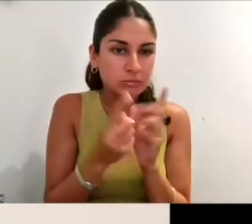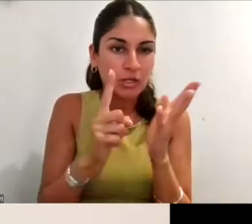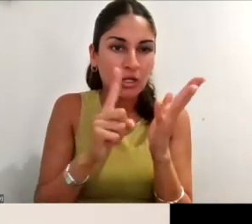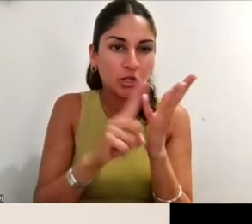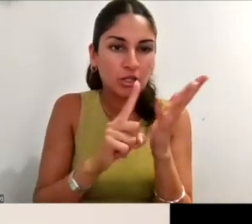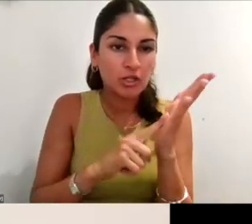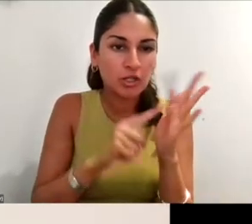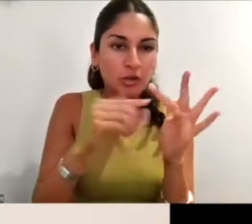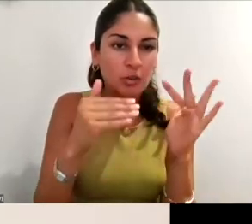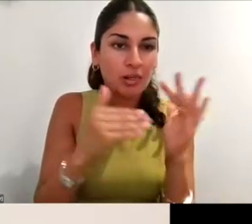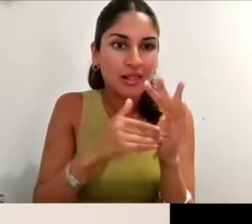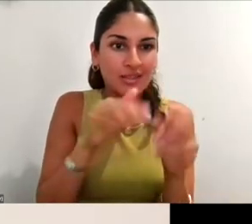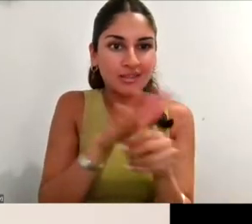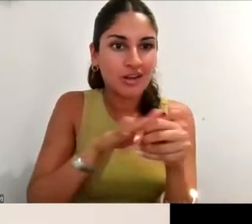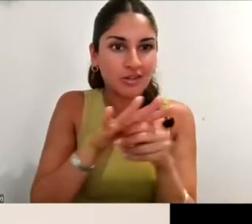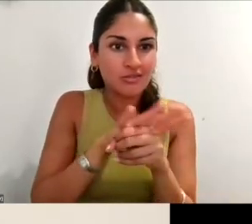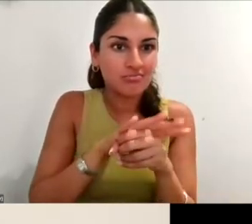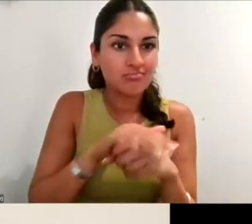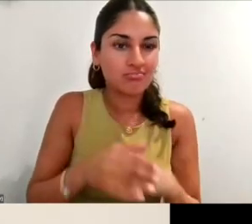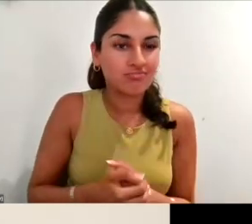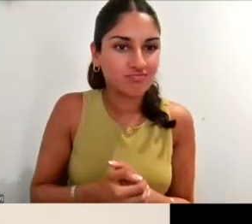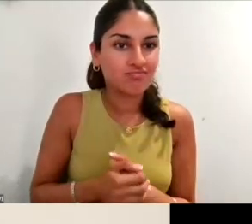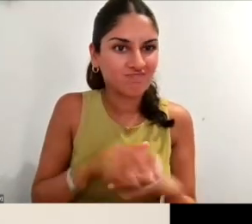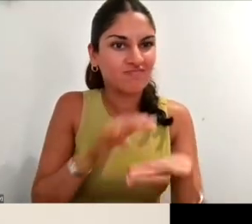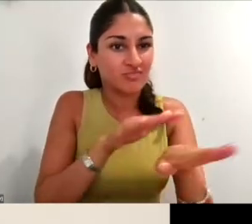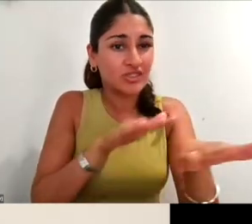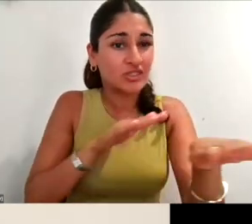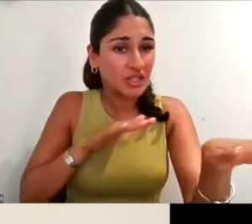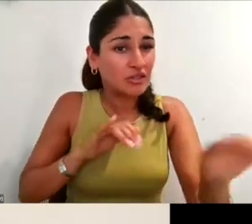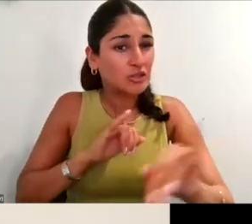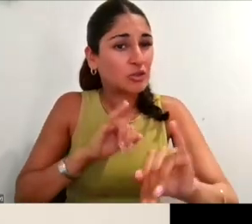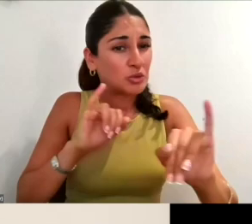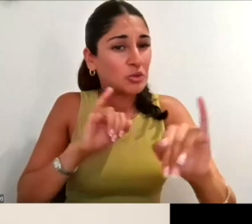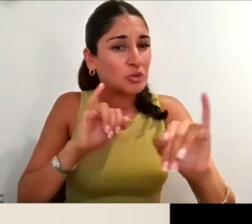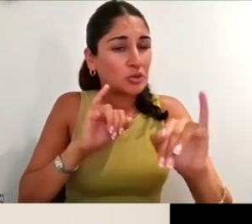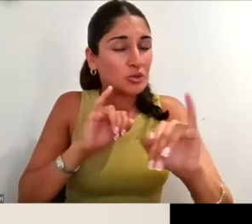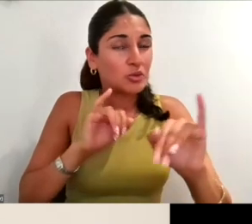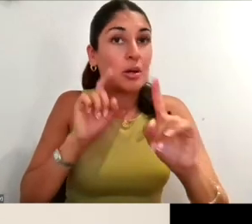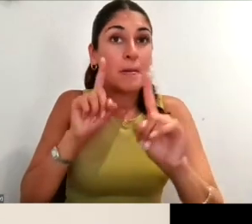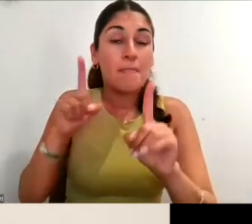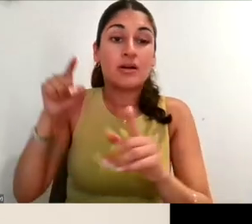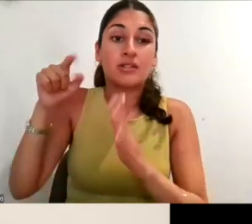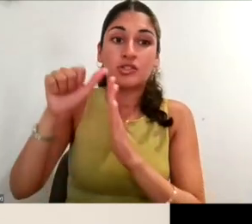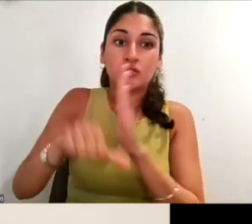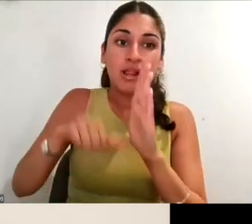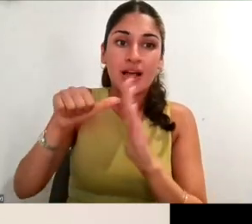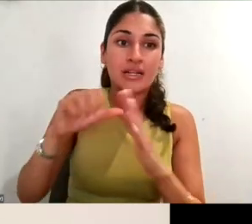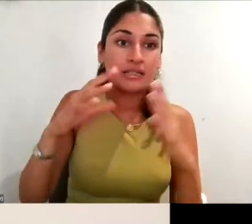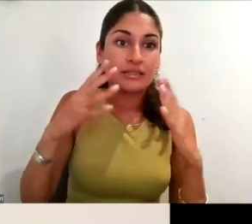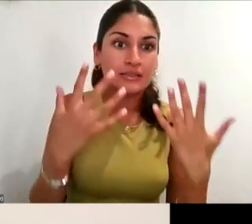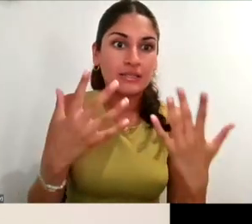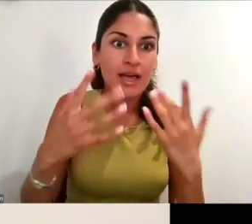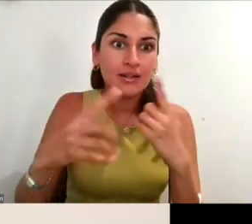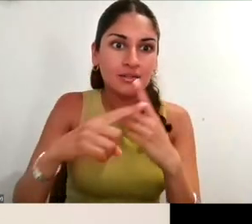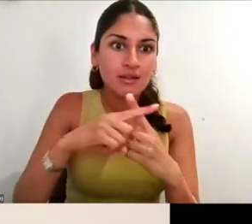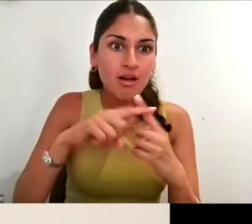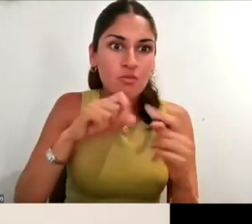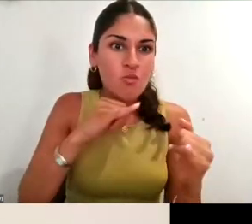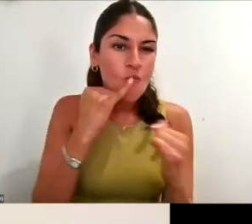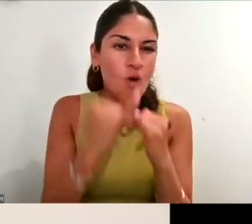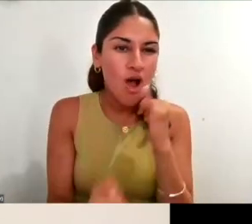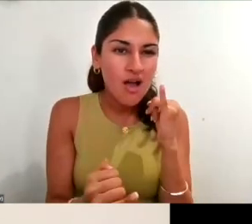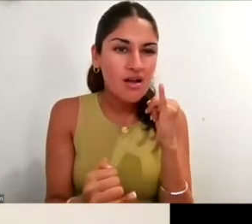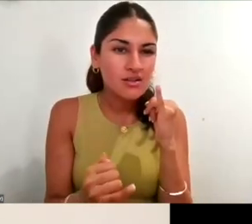by 10 and you've got Trincomalee. We've been stuck in this gridlock for 3 hours now. I am